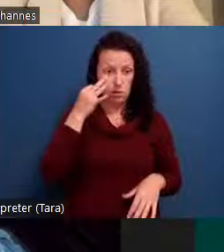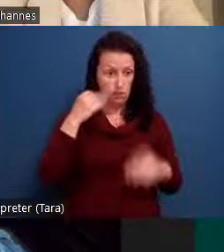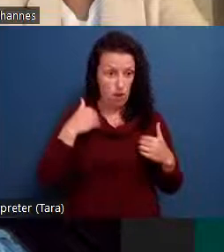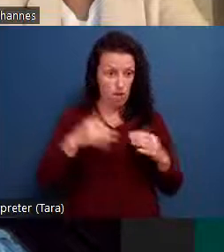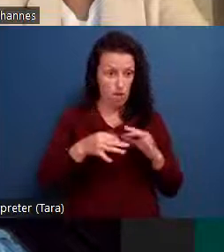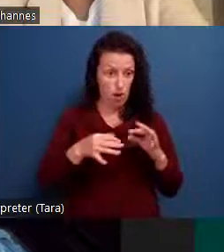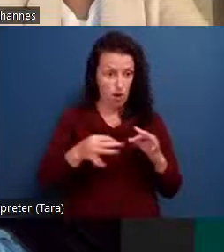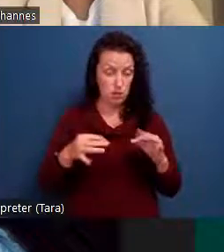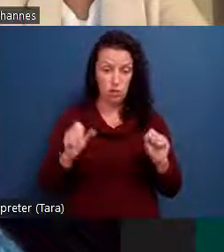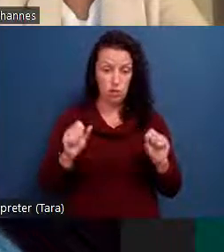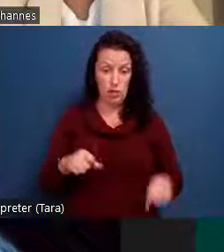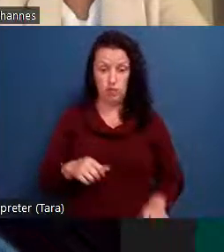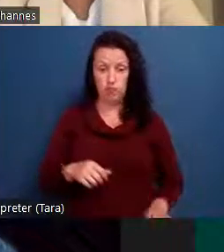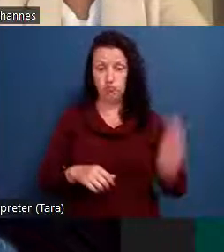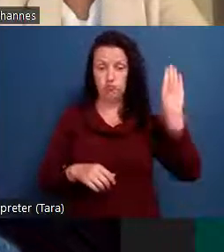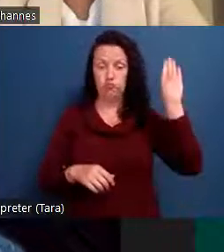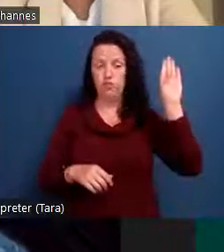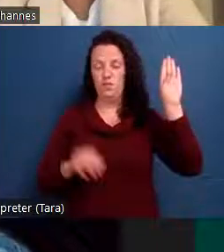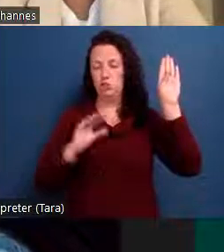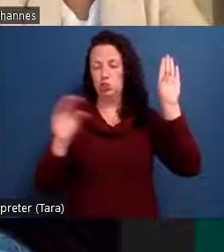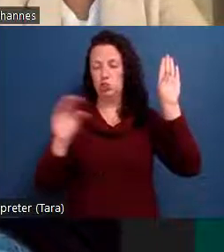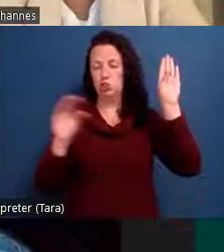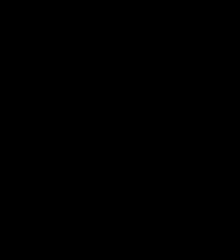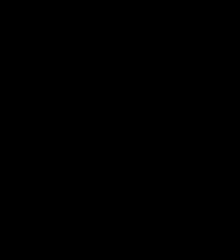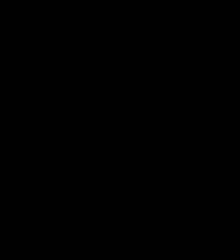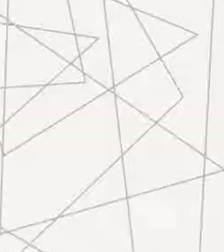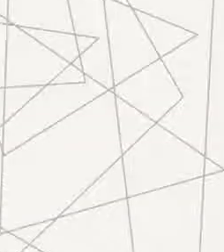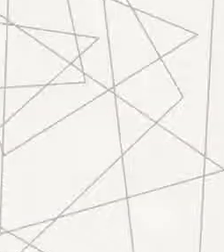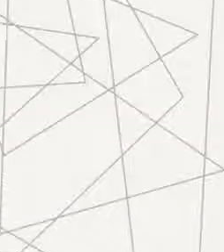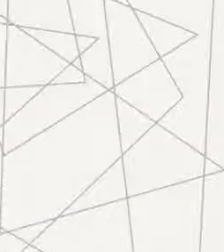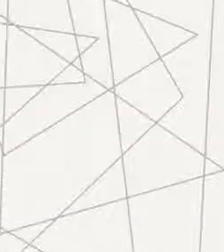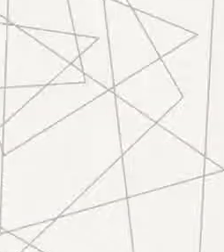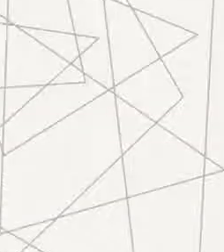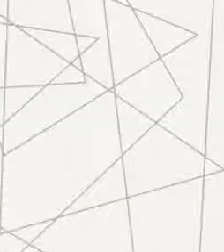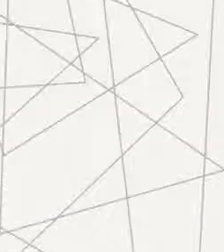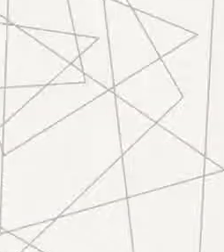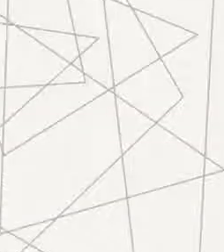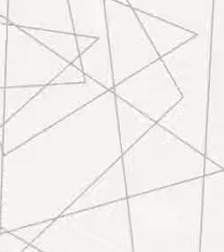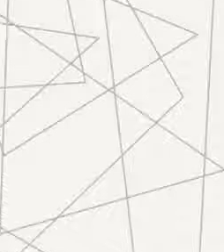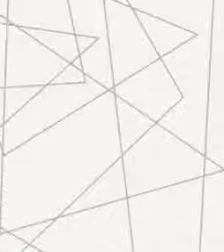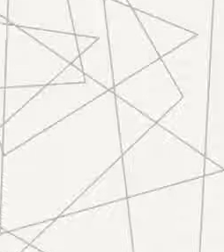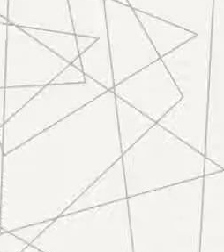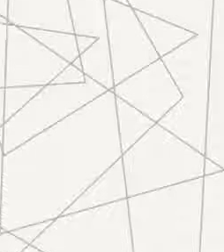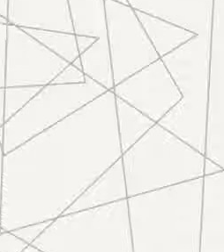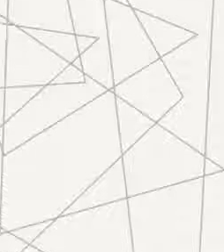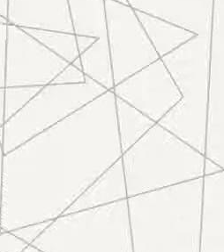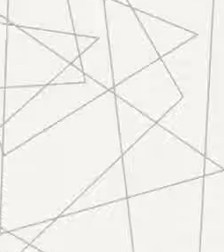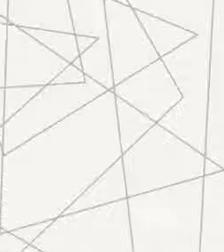Zoom. We ask that you have your comments be 2 minutes or less.